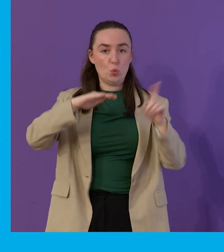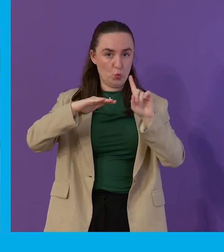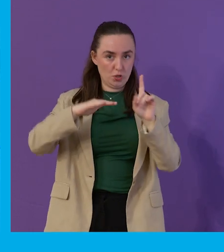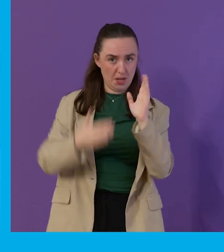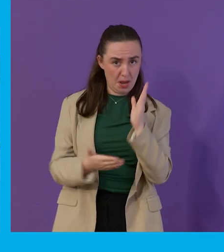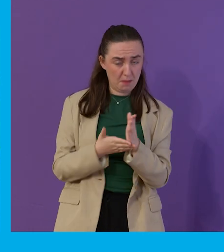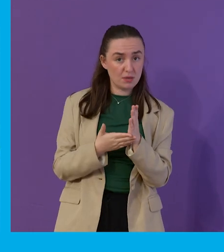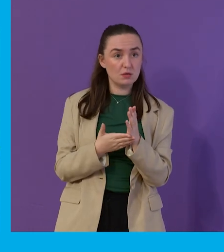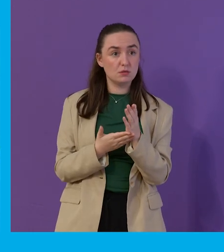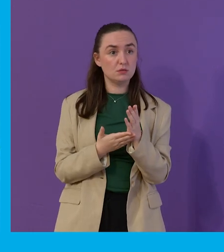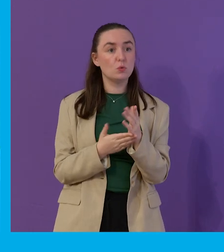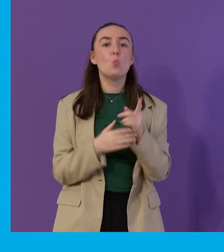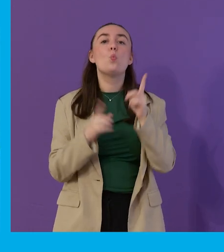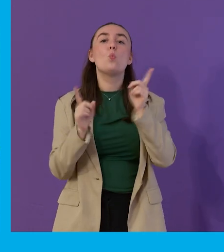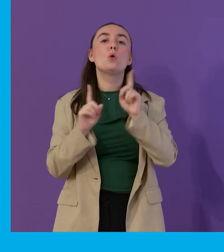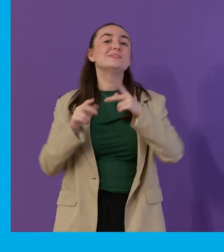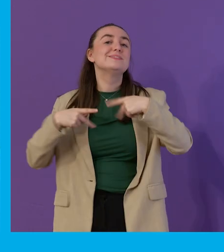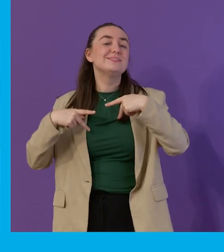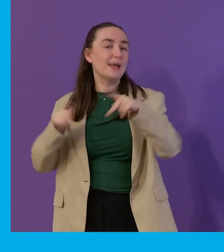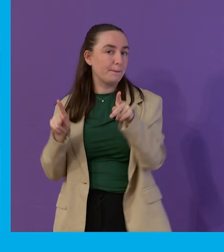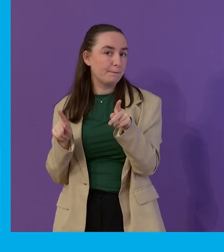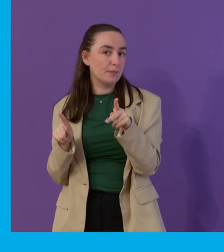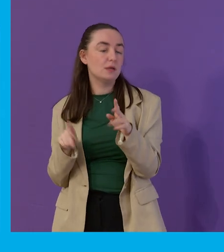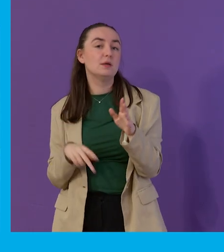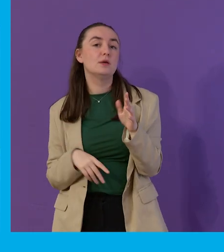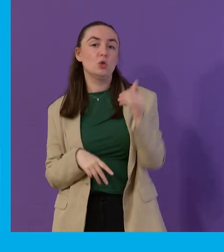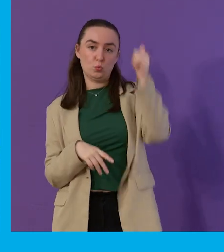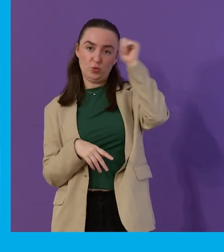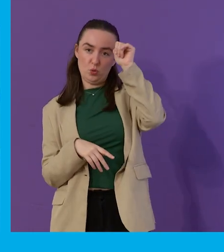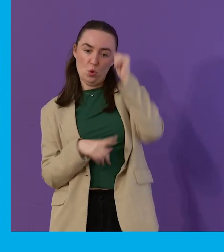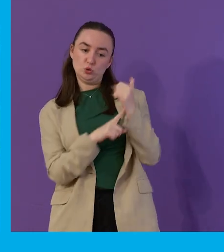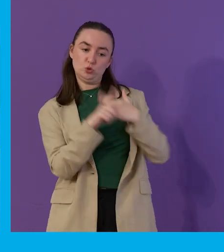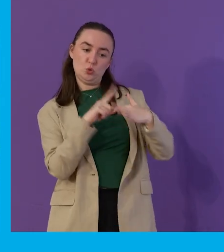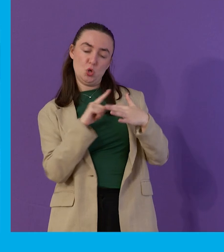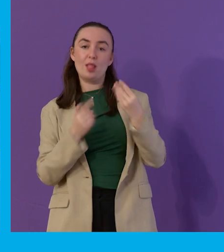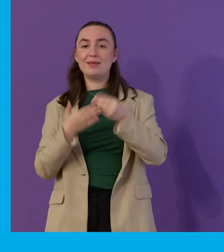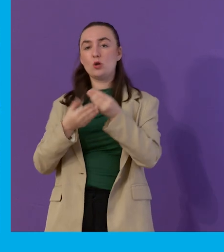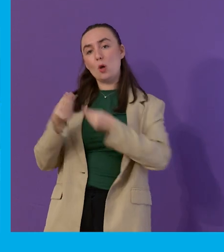the type of rising demand. We know, for those of us that work in social and economic policy, we know that the well-established issues